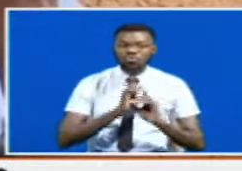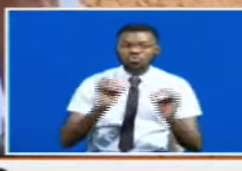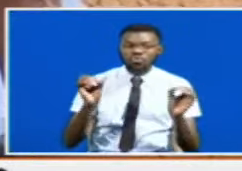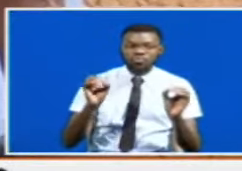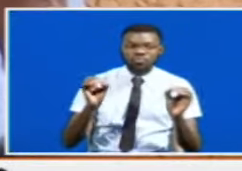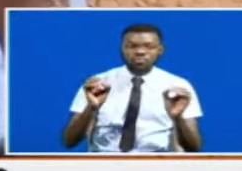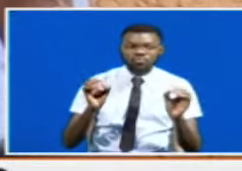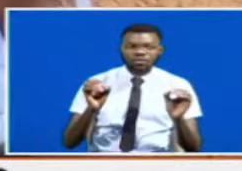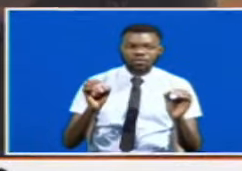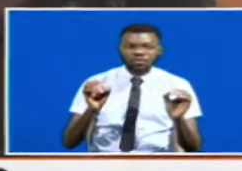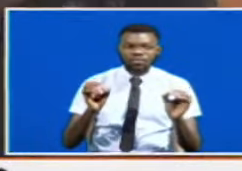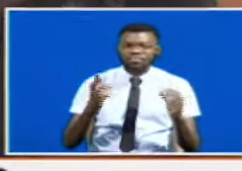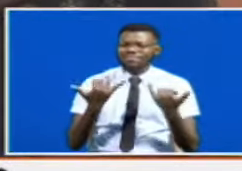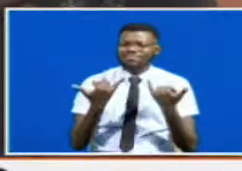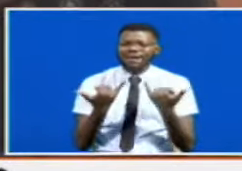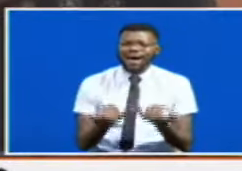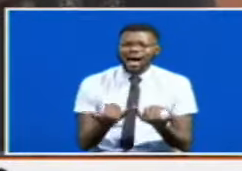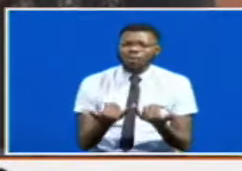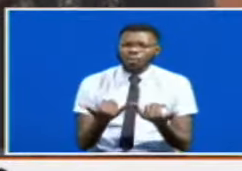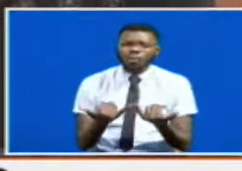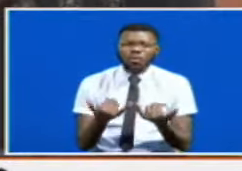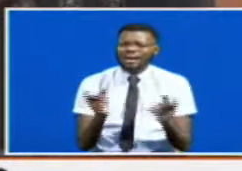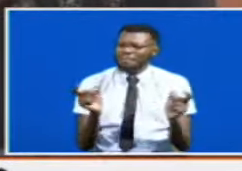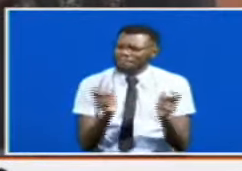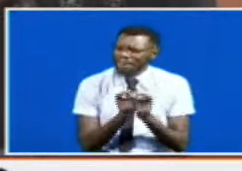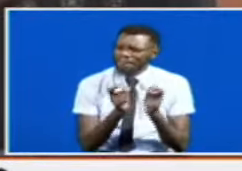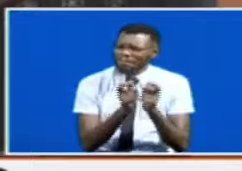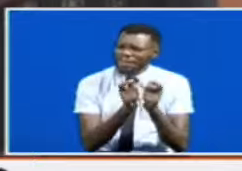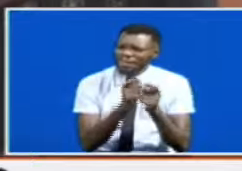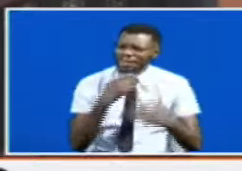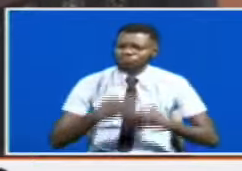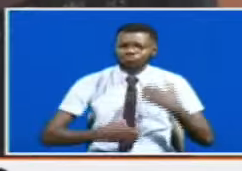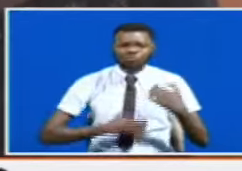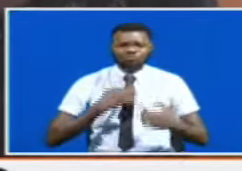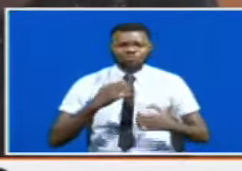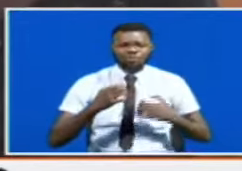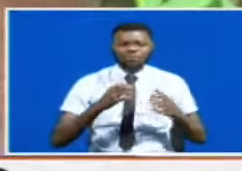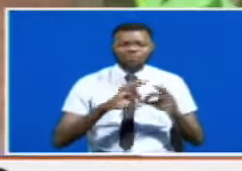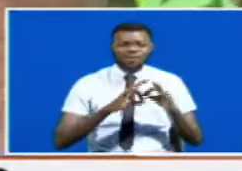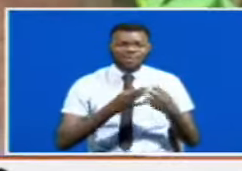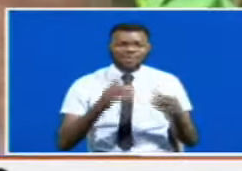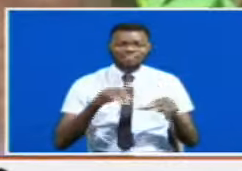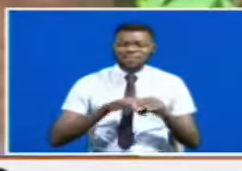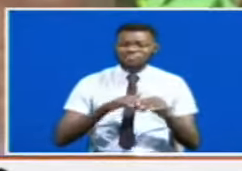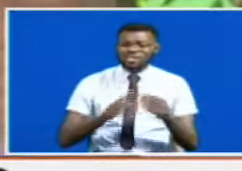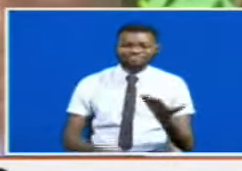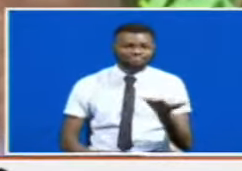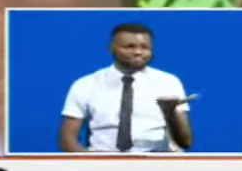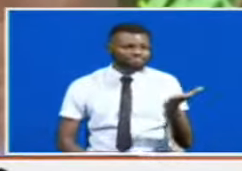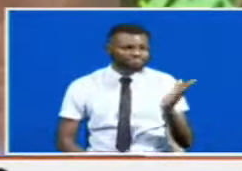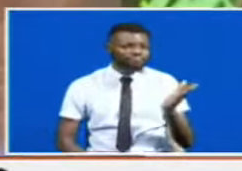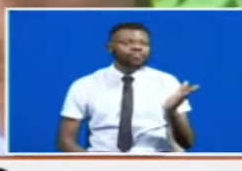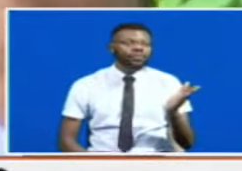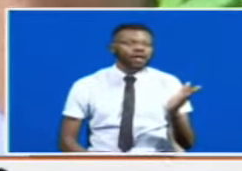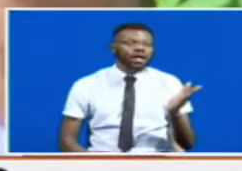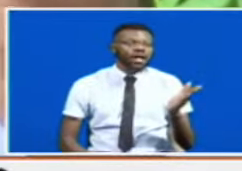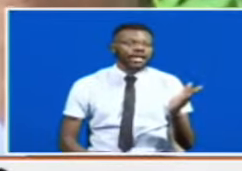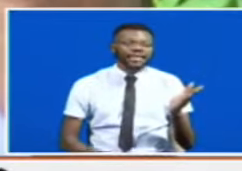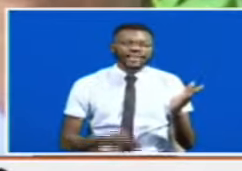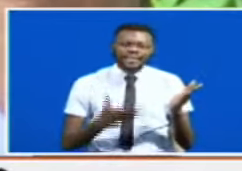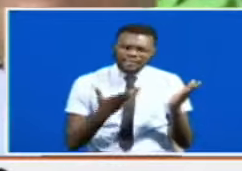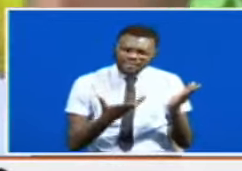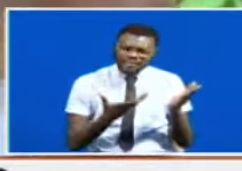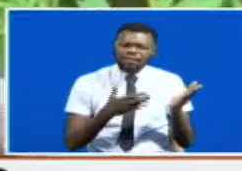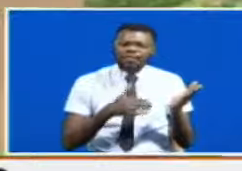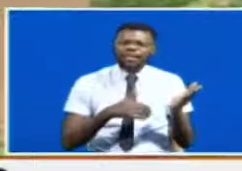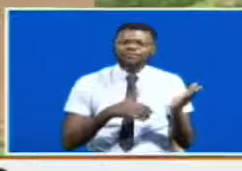a manifestation of the emotional torture Mackenzie's victims' kin are going through. They say yes, their relatives fell for the sect. It is the